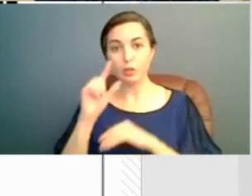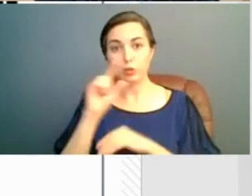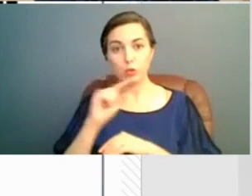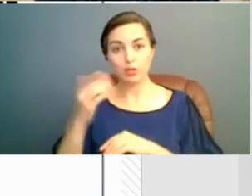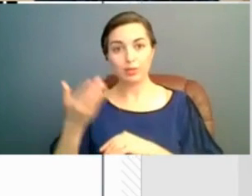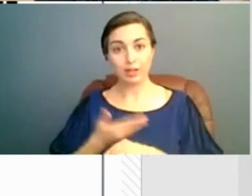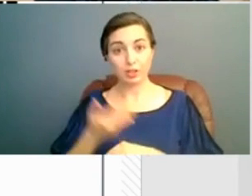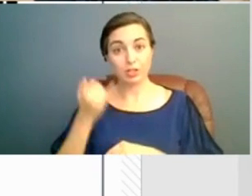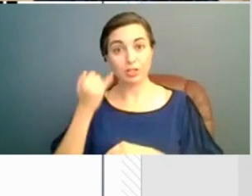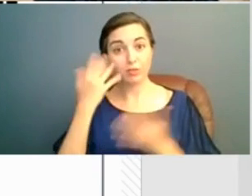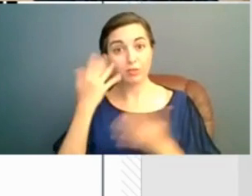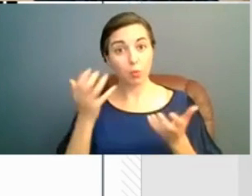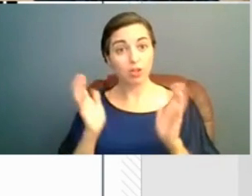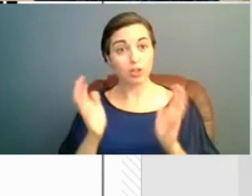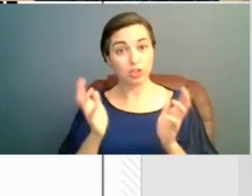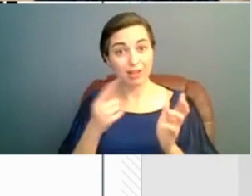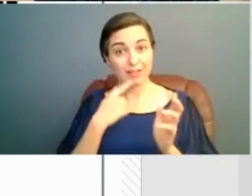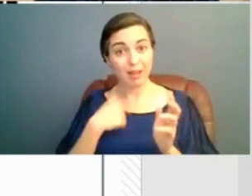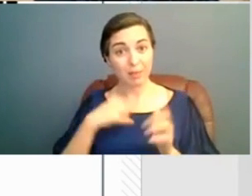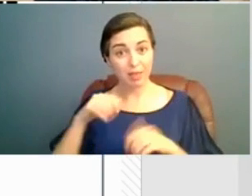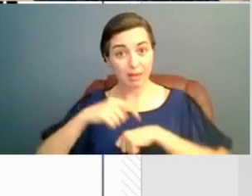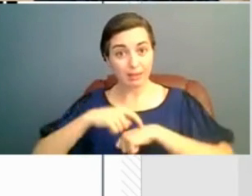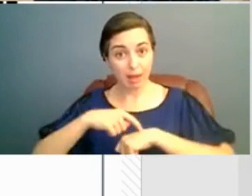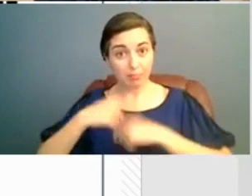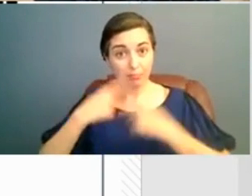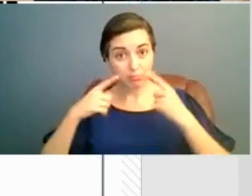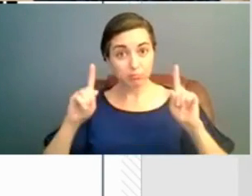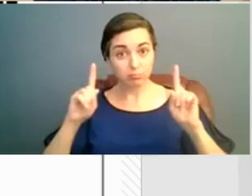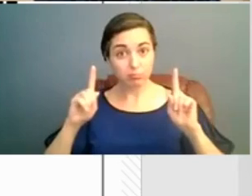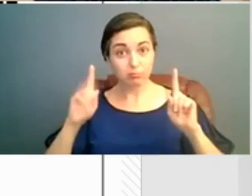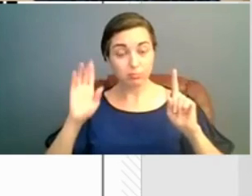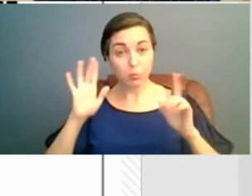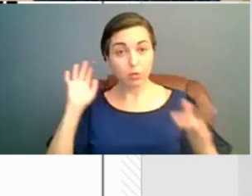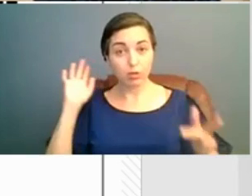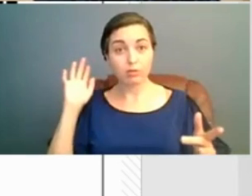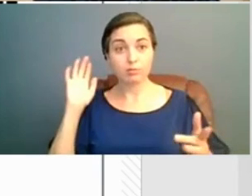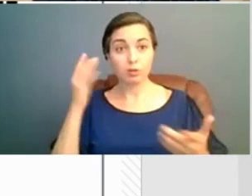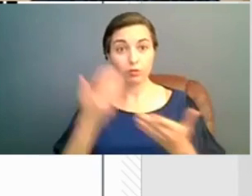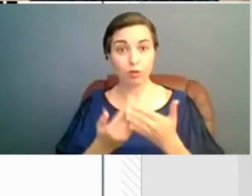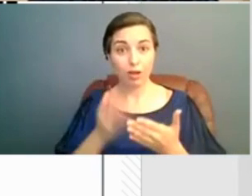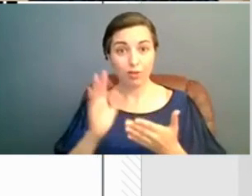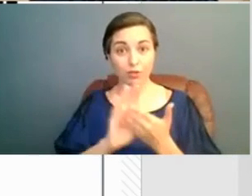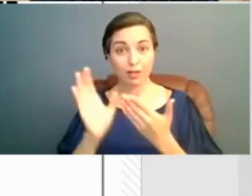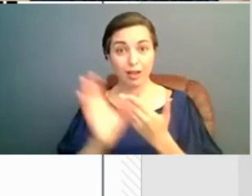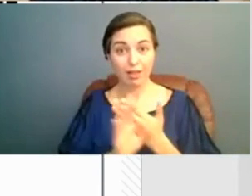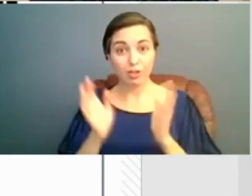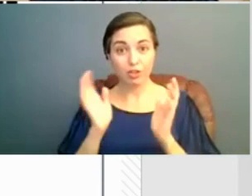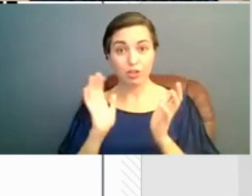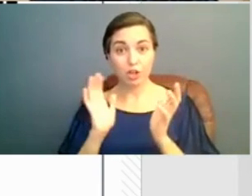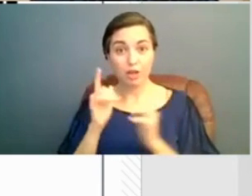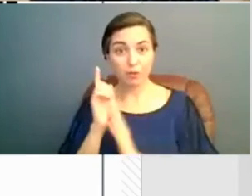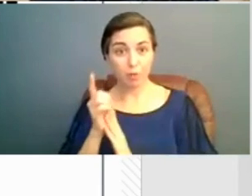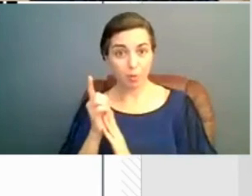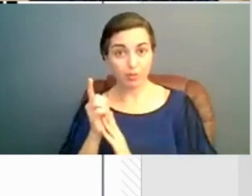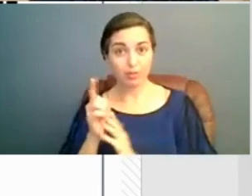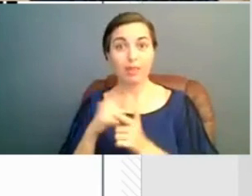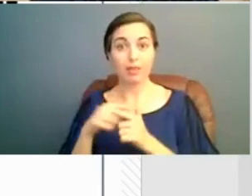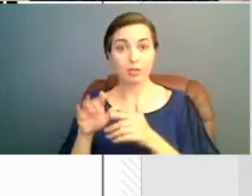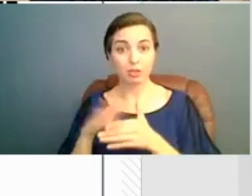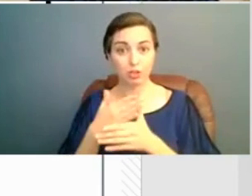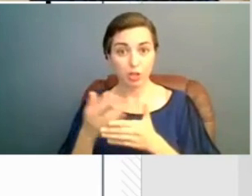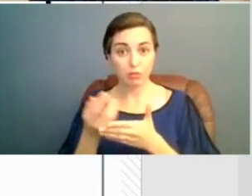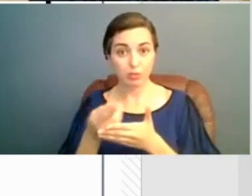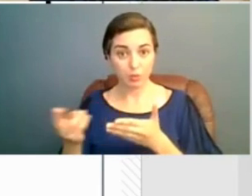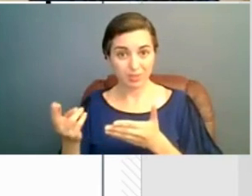us if that time works or not. It's going to just hit your calendar and we'll chat for just a moment and pass along the resources. Again,